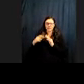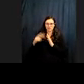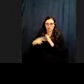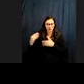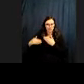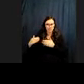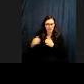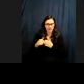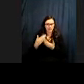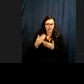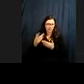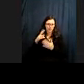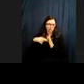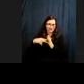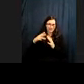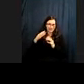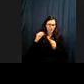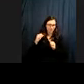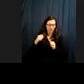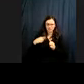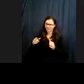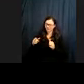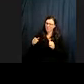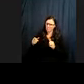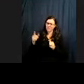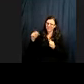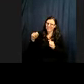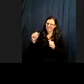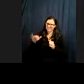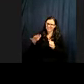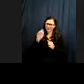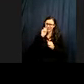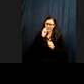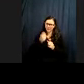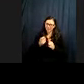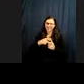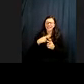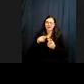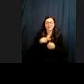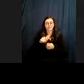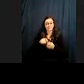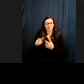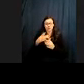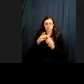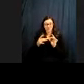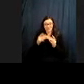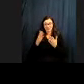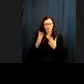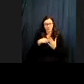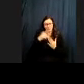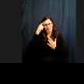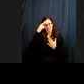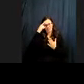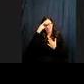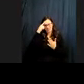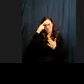what you were reading out loud, the more I just said, yeah, that's kind of cool. And then especially when you said that's the way we think, it's also